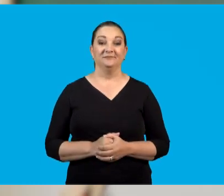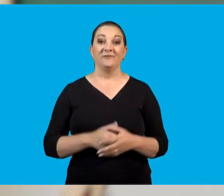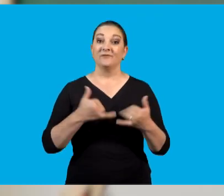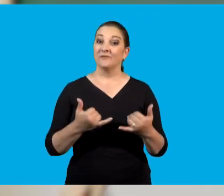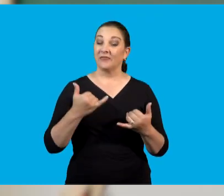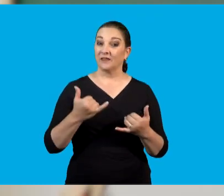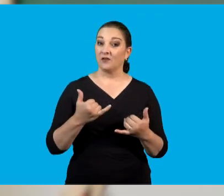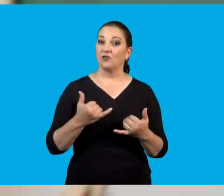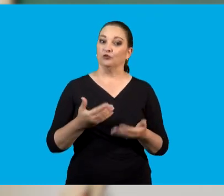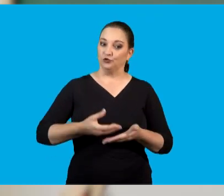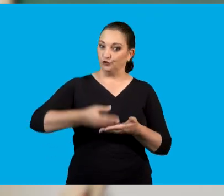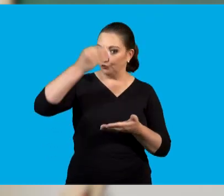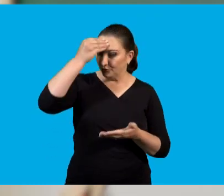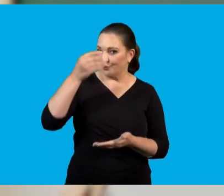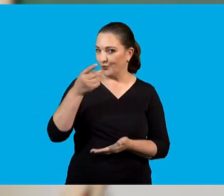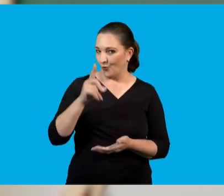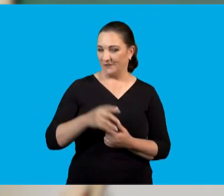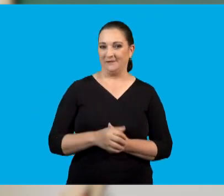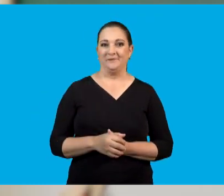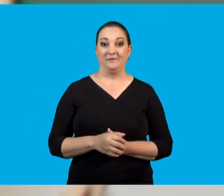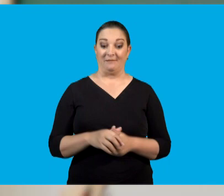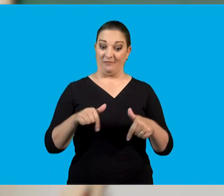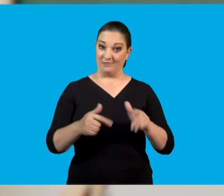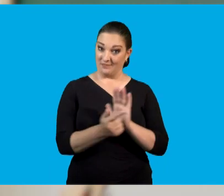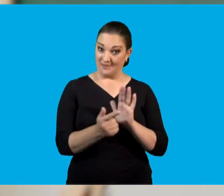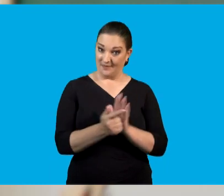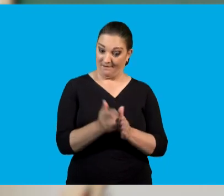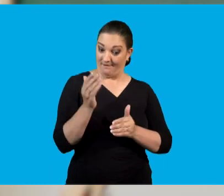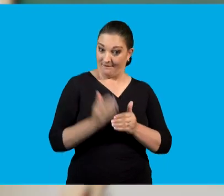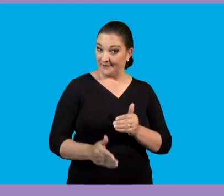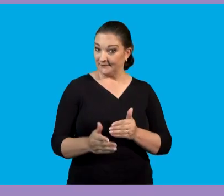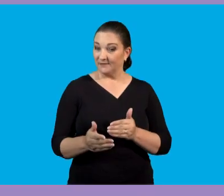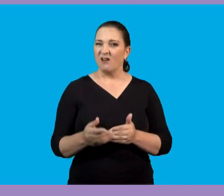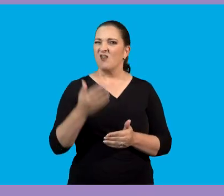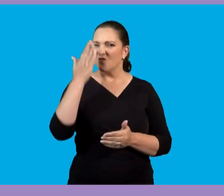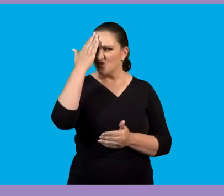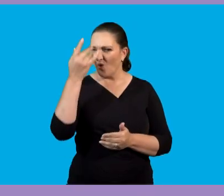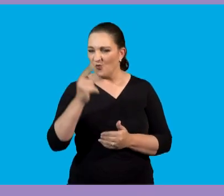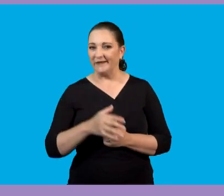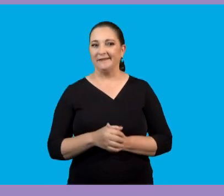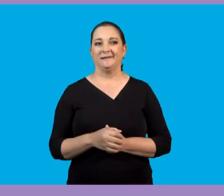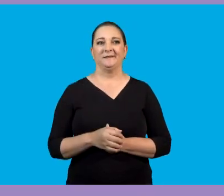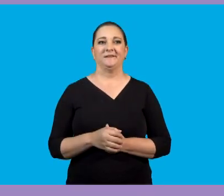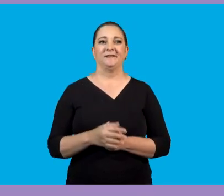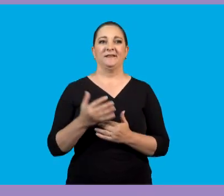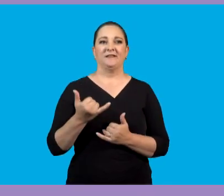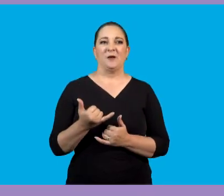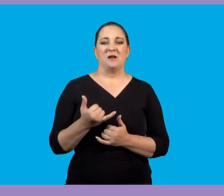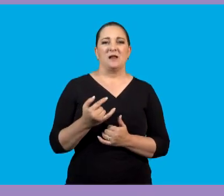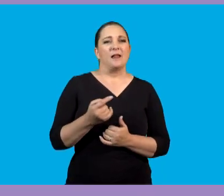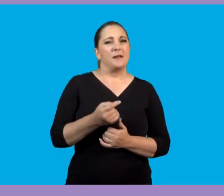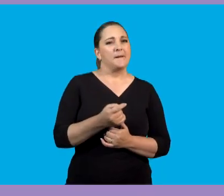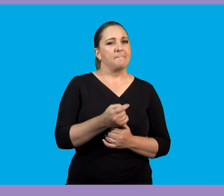what we are going to learn for today's lesson. So by the end of this lesson, you should know the minimum conditions